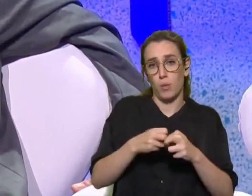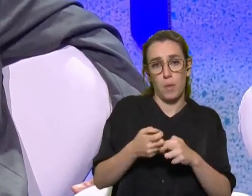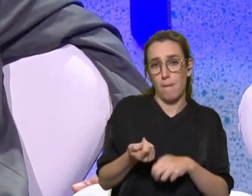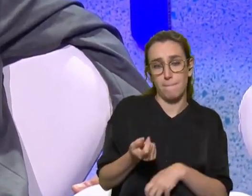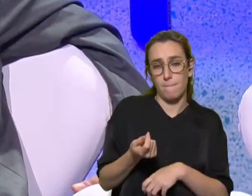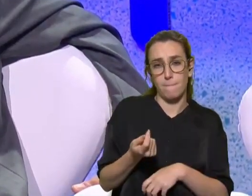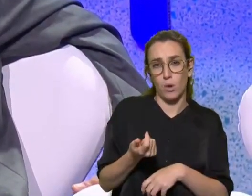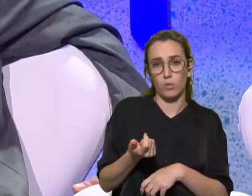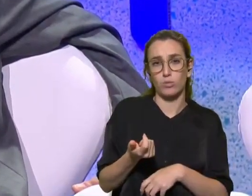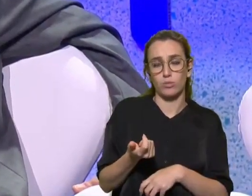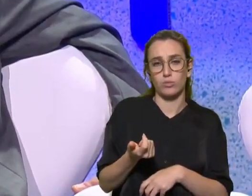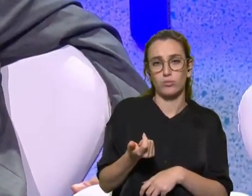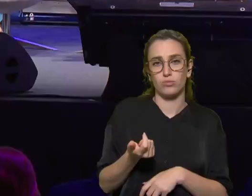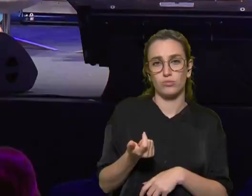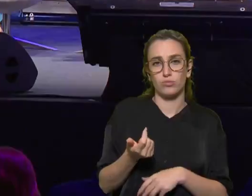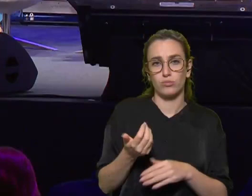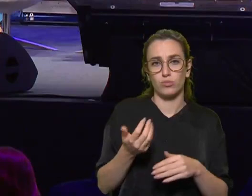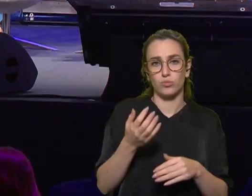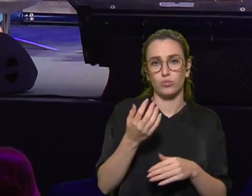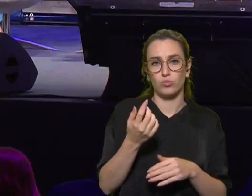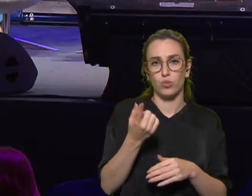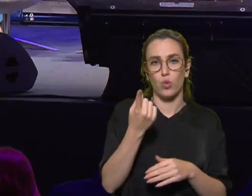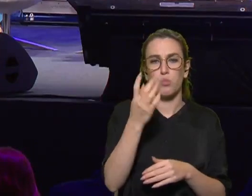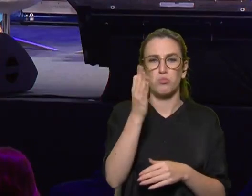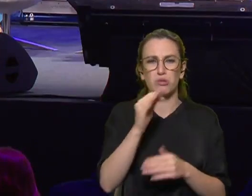problem inferior to 1%.